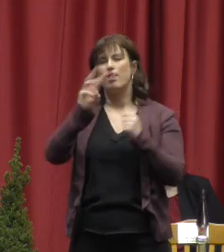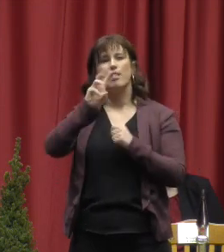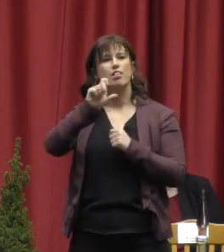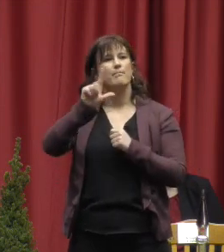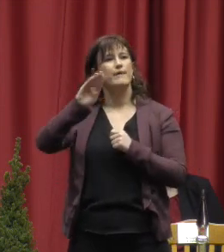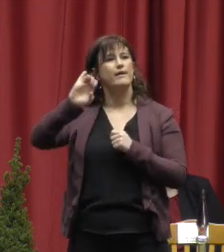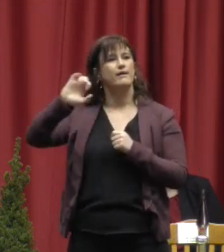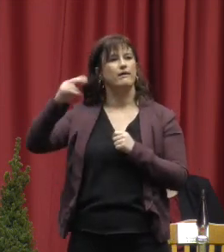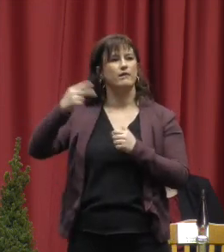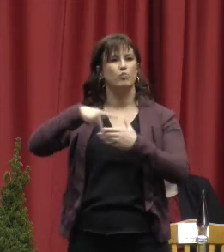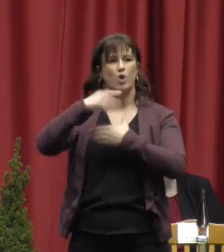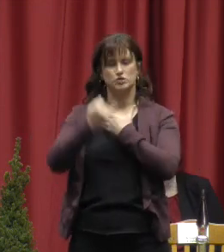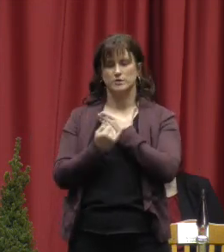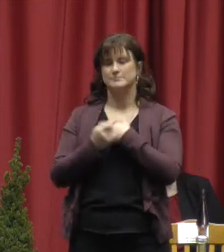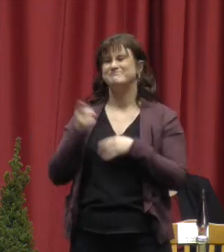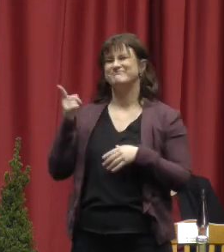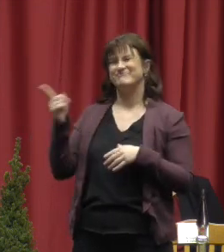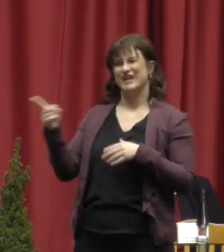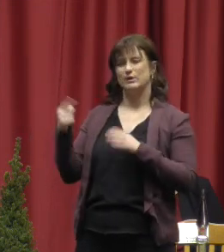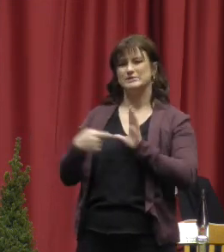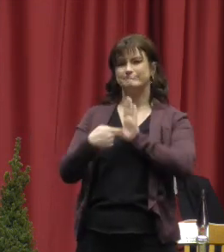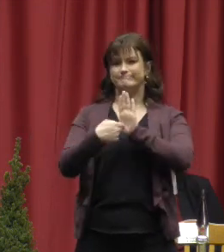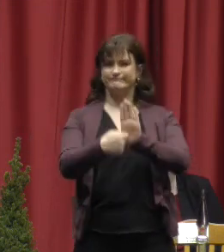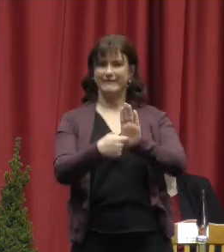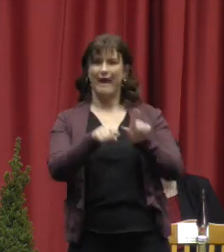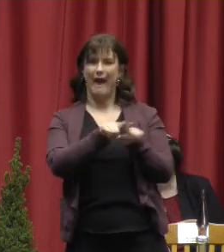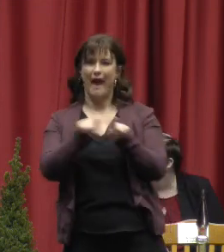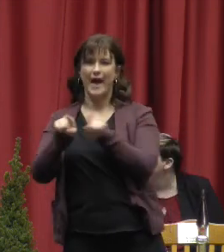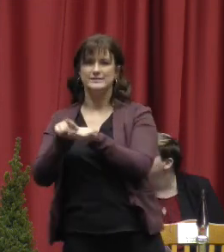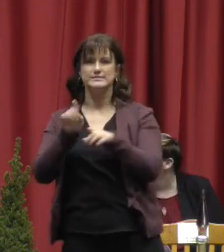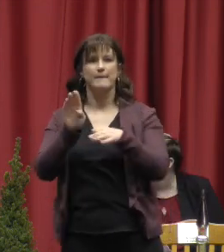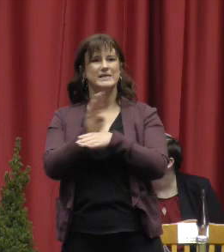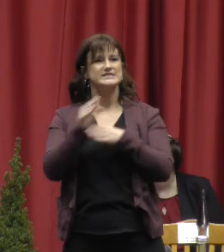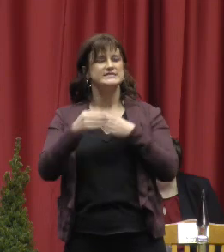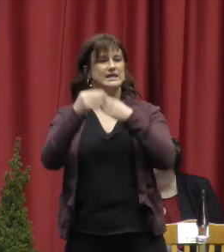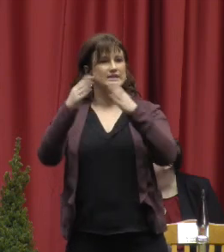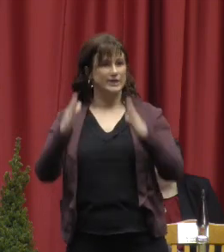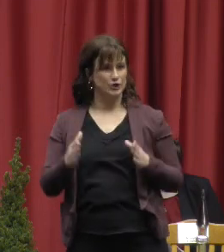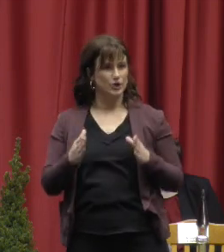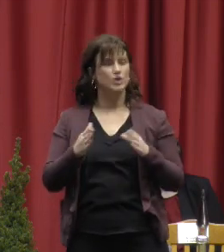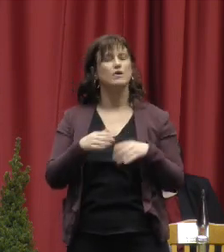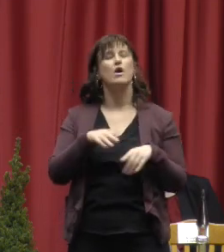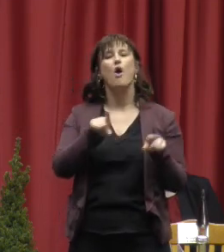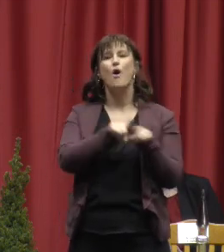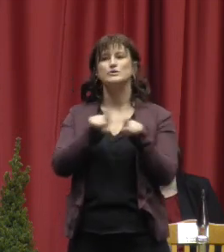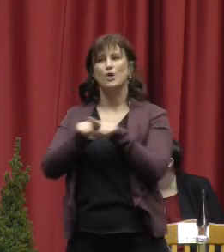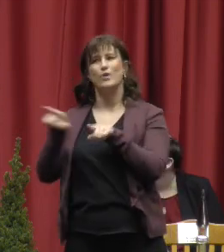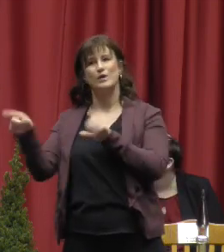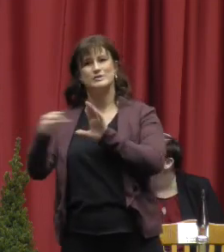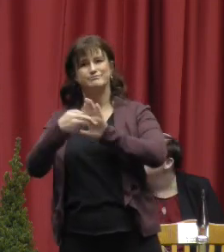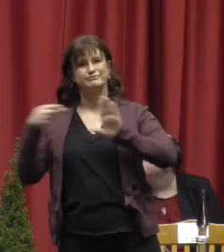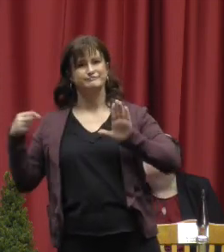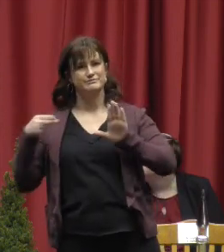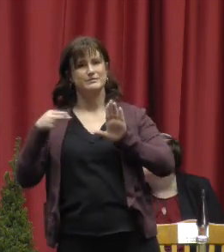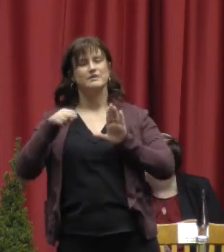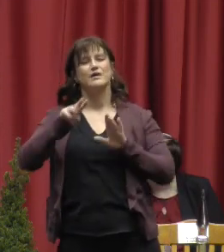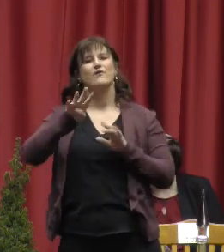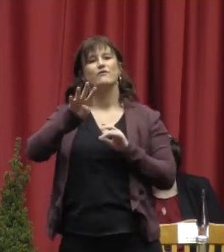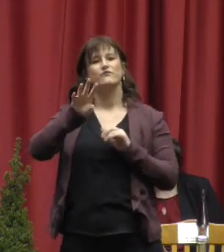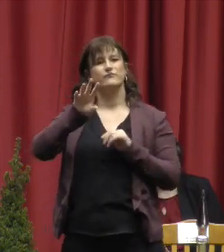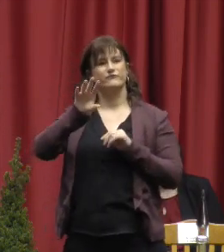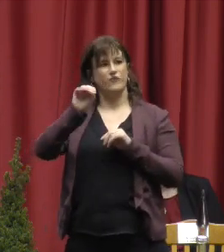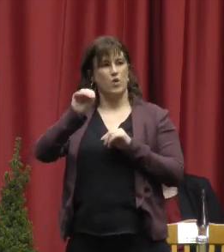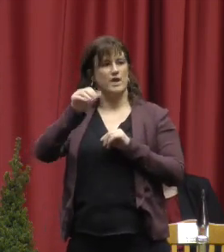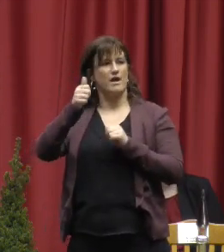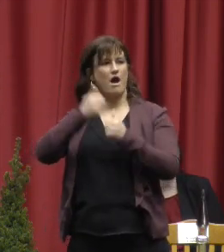in Albuquerque Business First's New Mexicans to Know, and was also named a 40 Under 40 winner of 2022 by